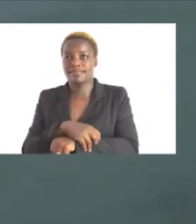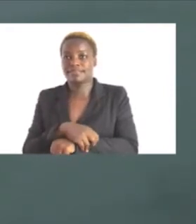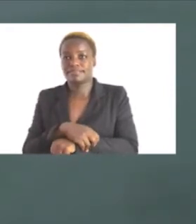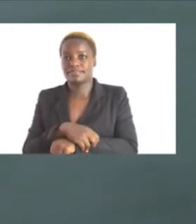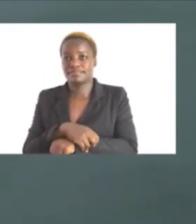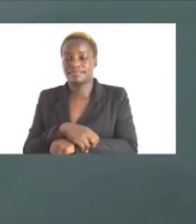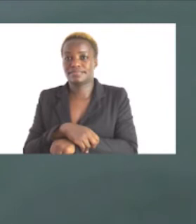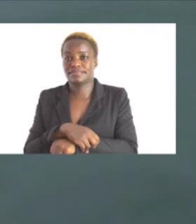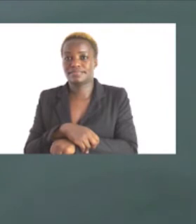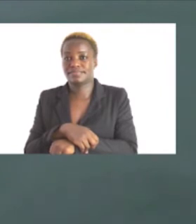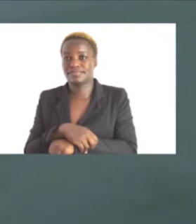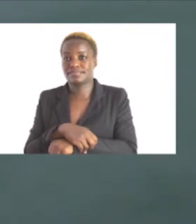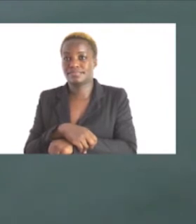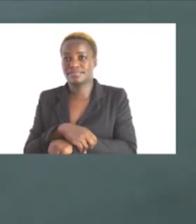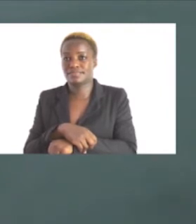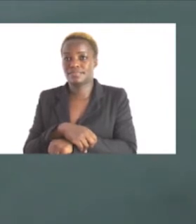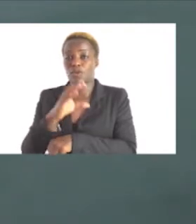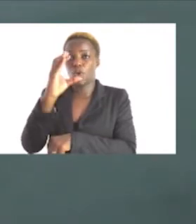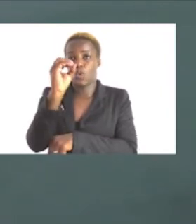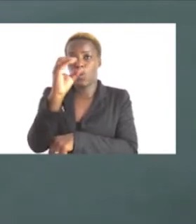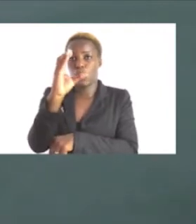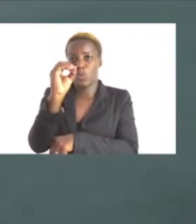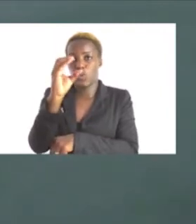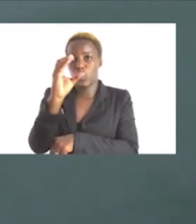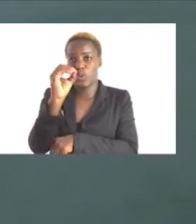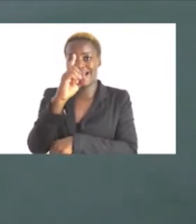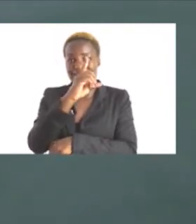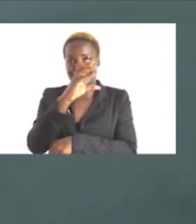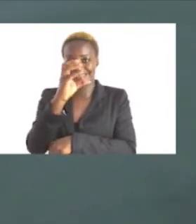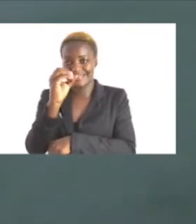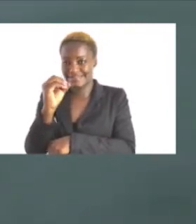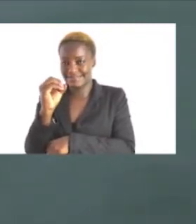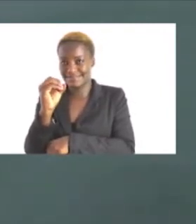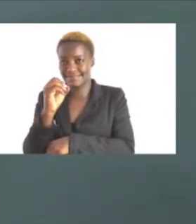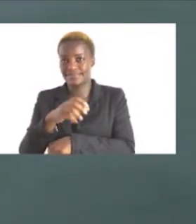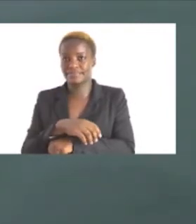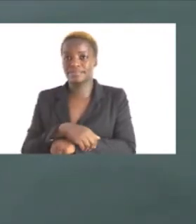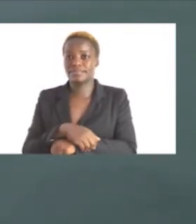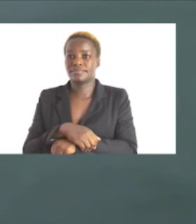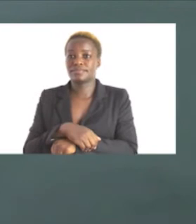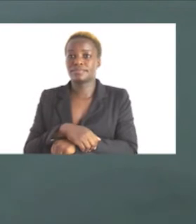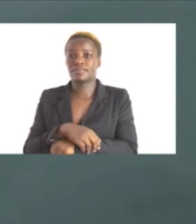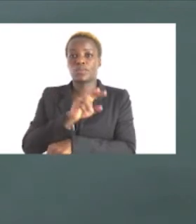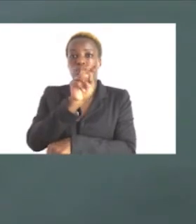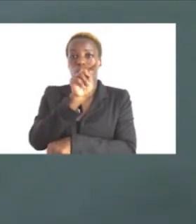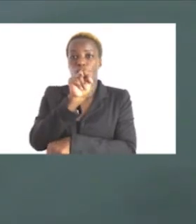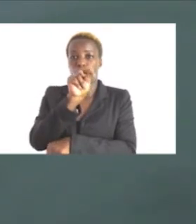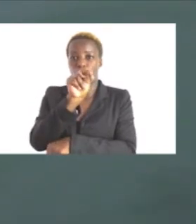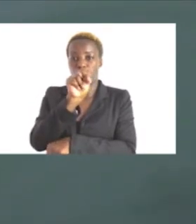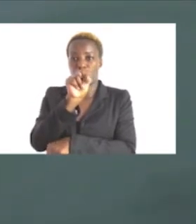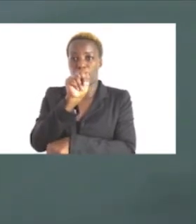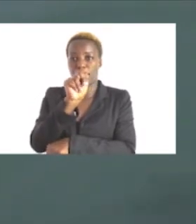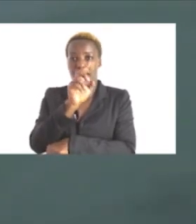the 9th. And then we have October, the 10th. And then we have